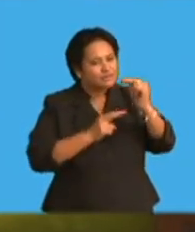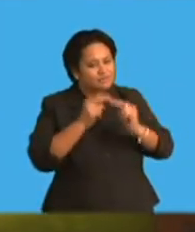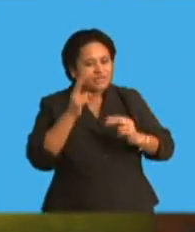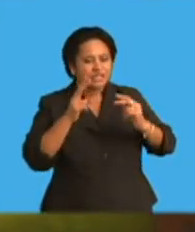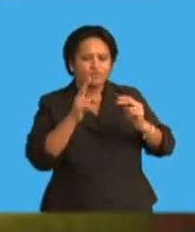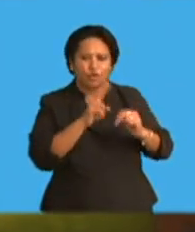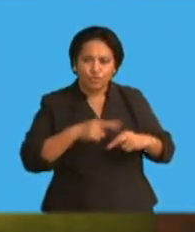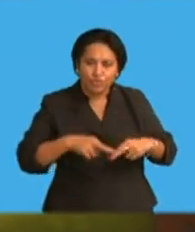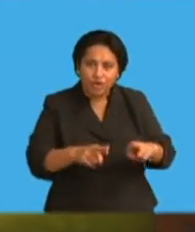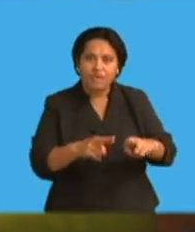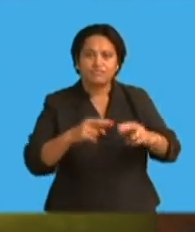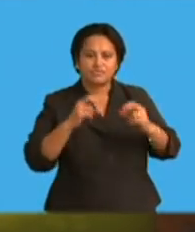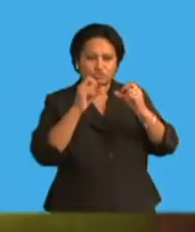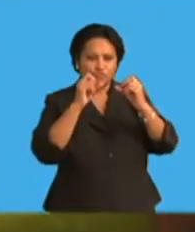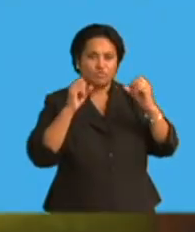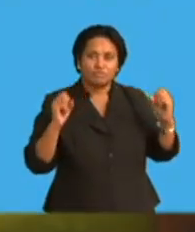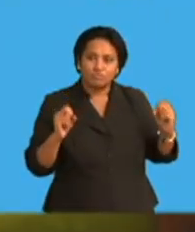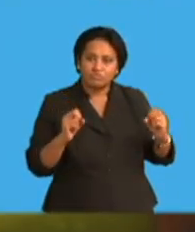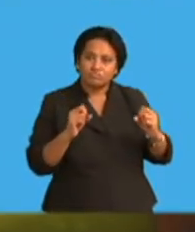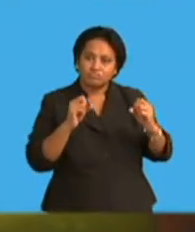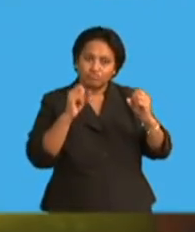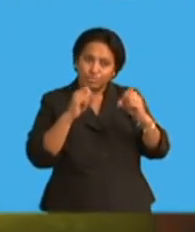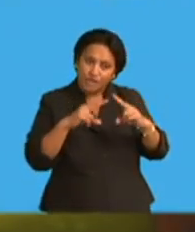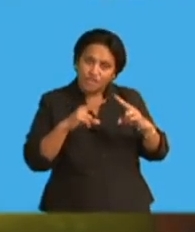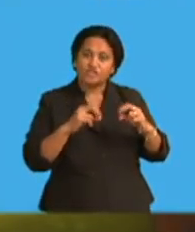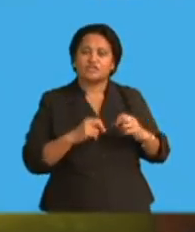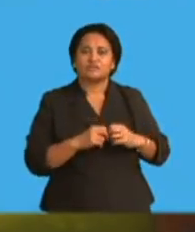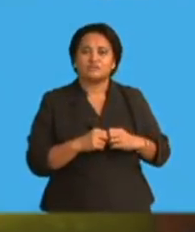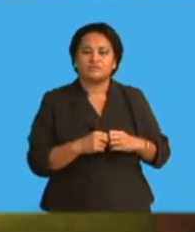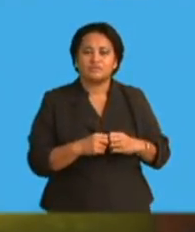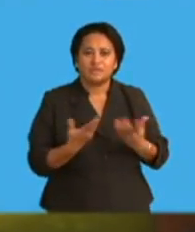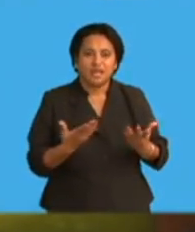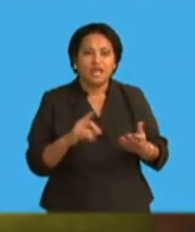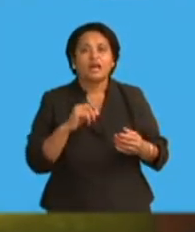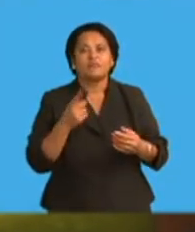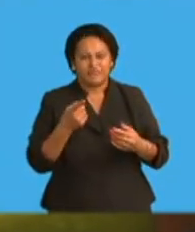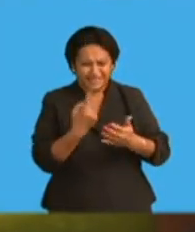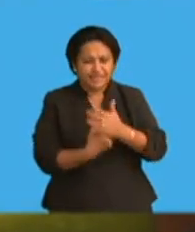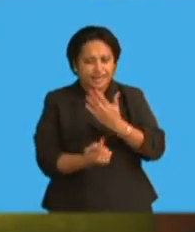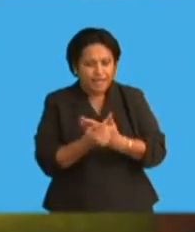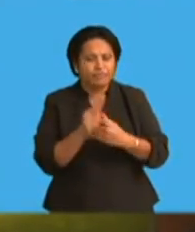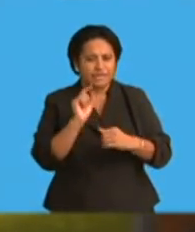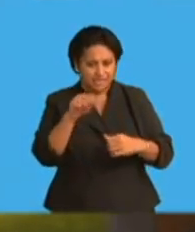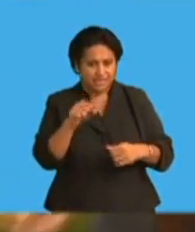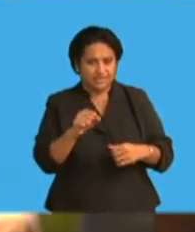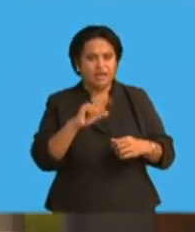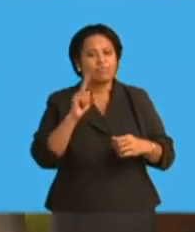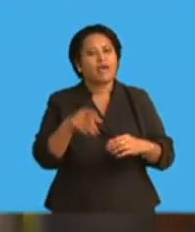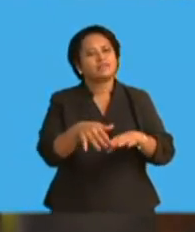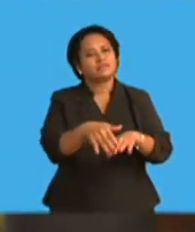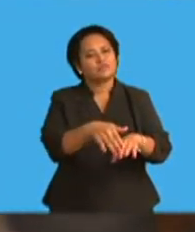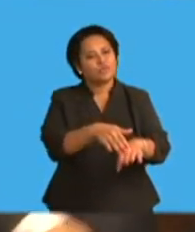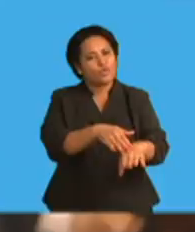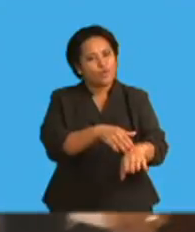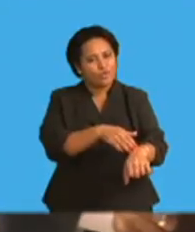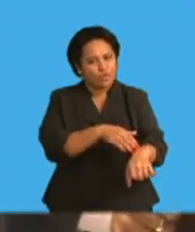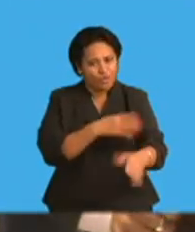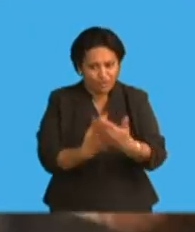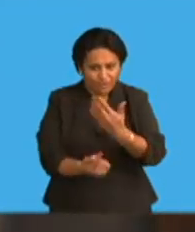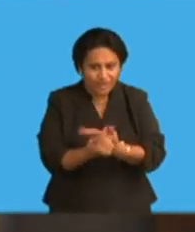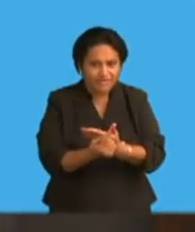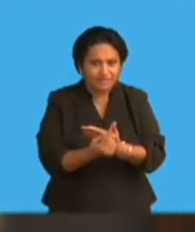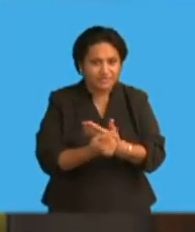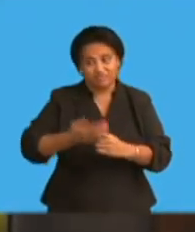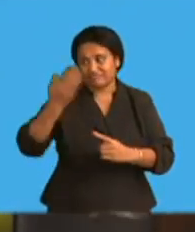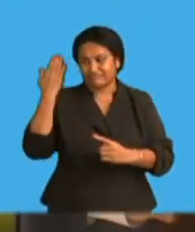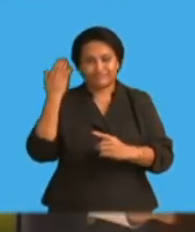that. But at a very slow rate. That's the point. If you look at the breakdown of budgets, Madam Speaker,